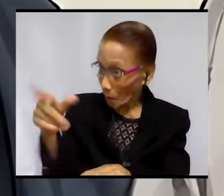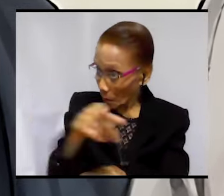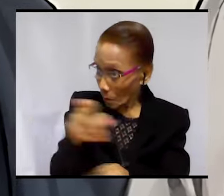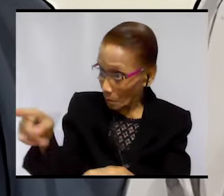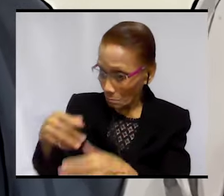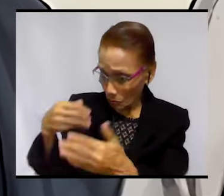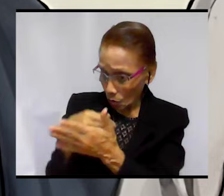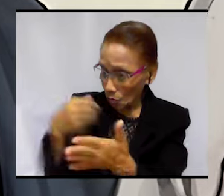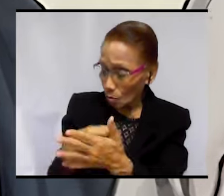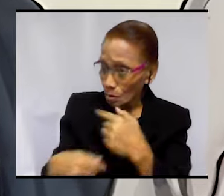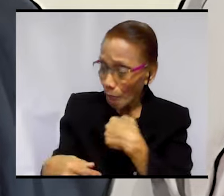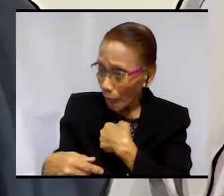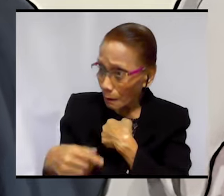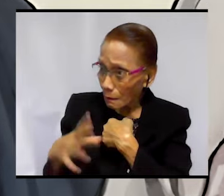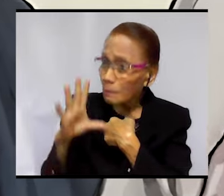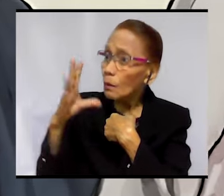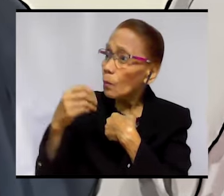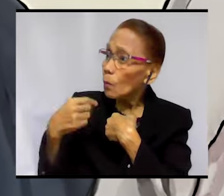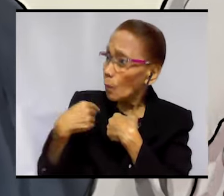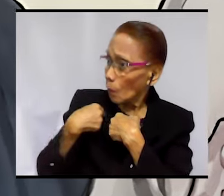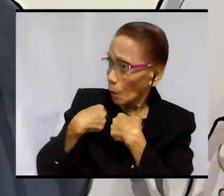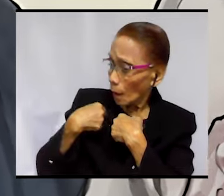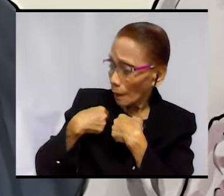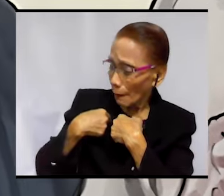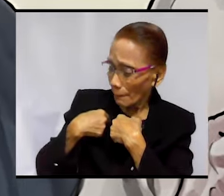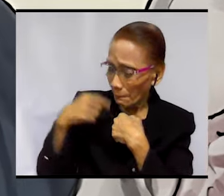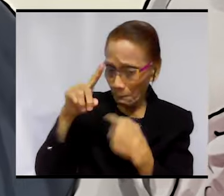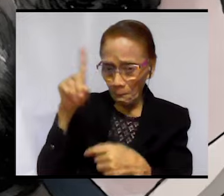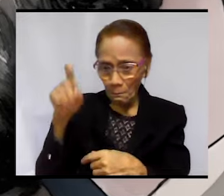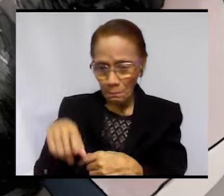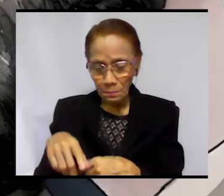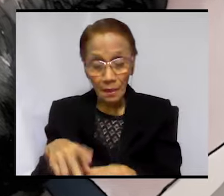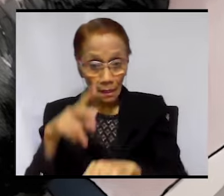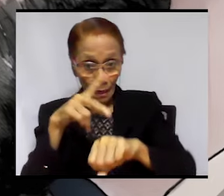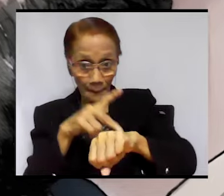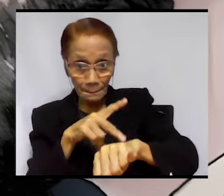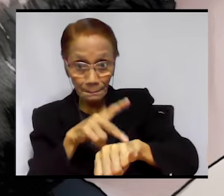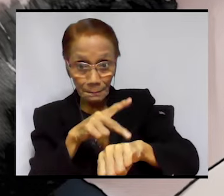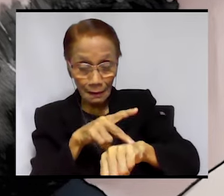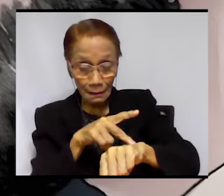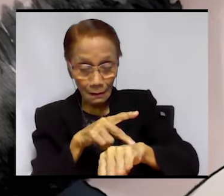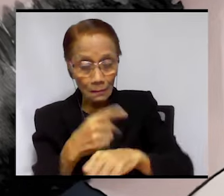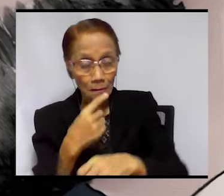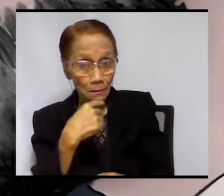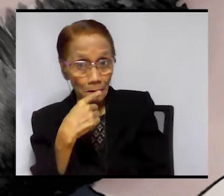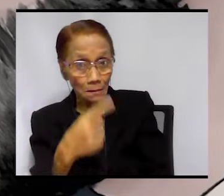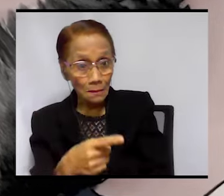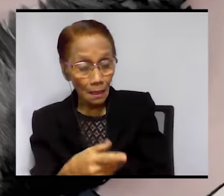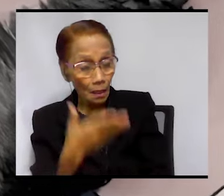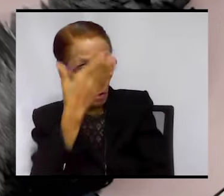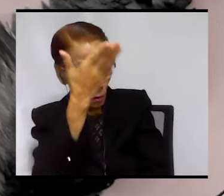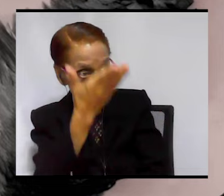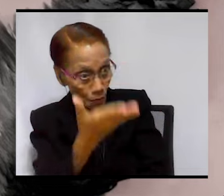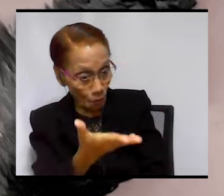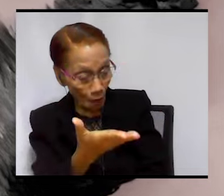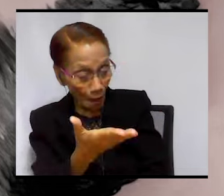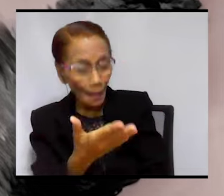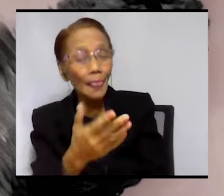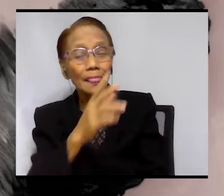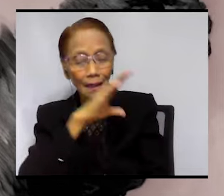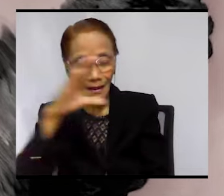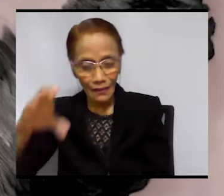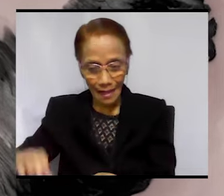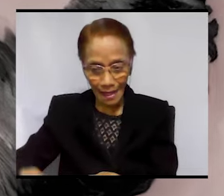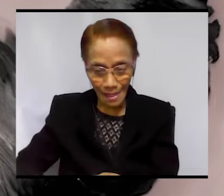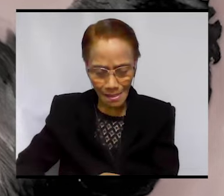close companions, who do you say that I am? And Peter declared, you are the